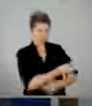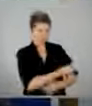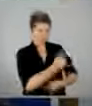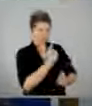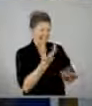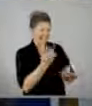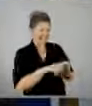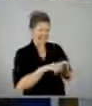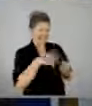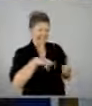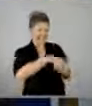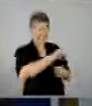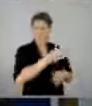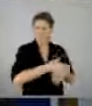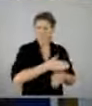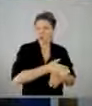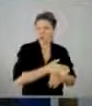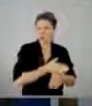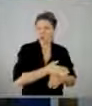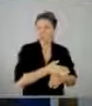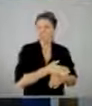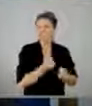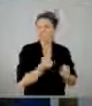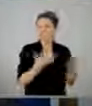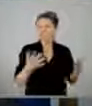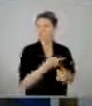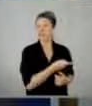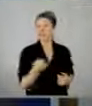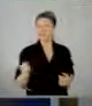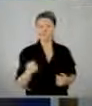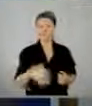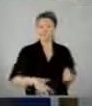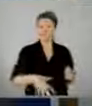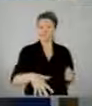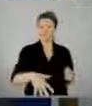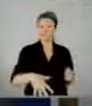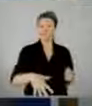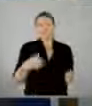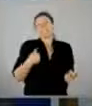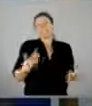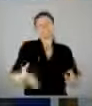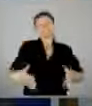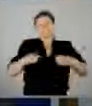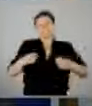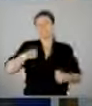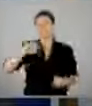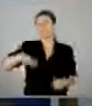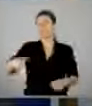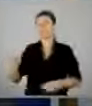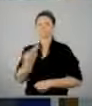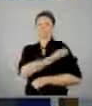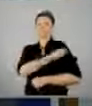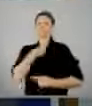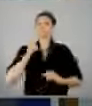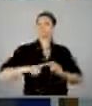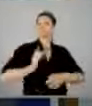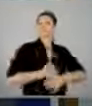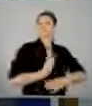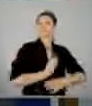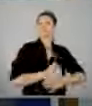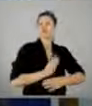so many of those people have exercised personal choice by being vaccinated, and they're being closely followed in a register.